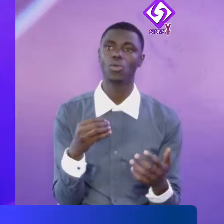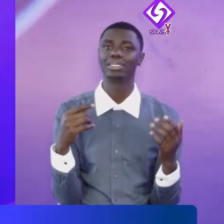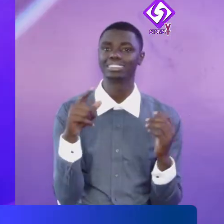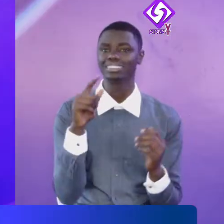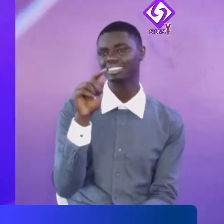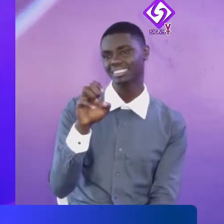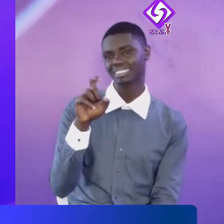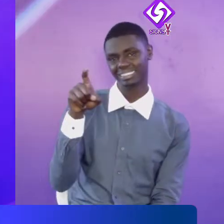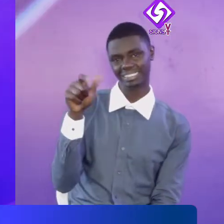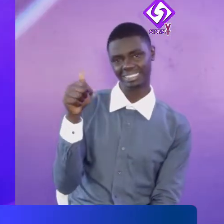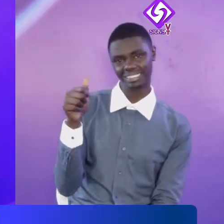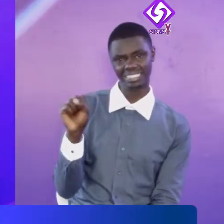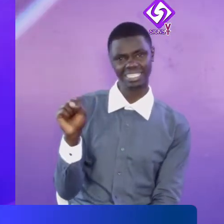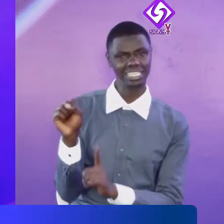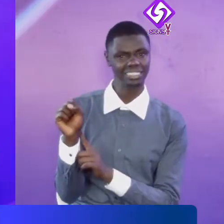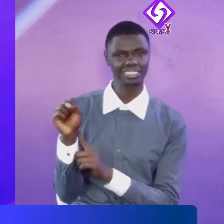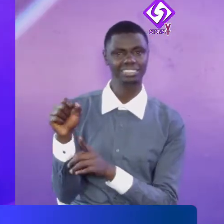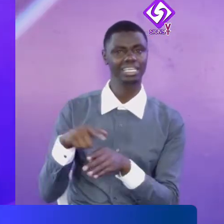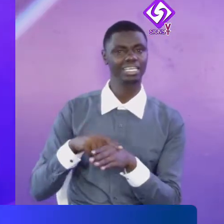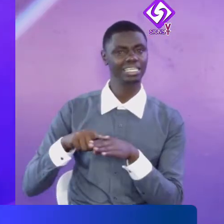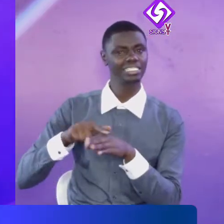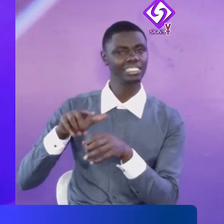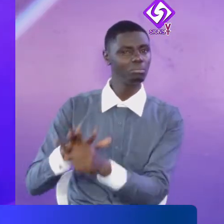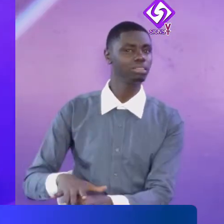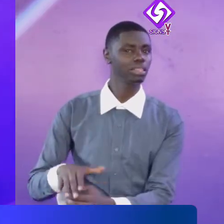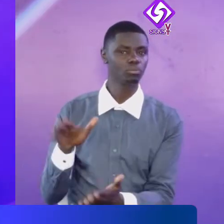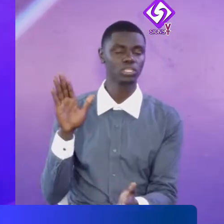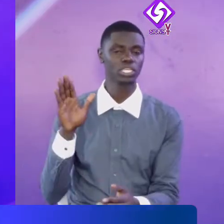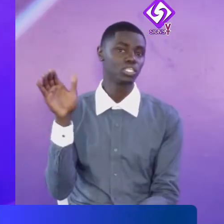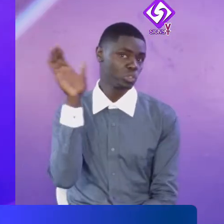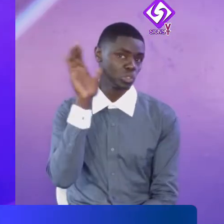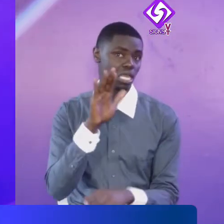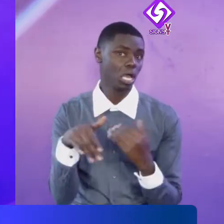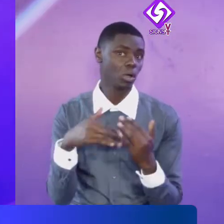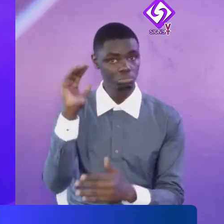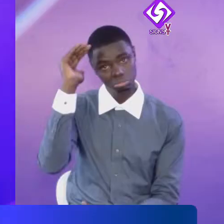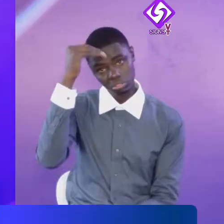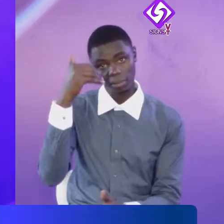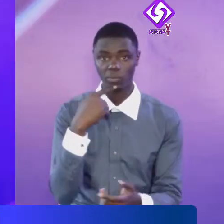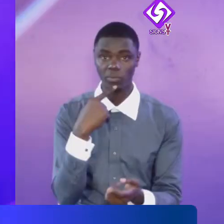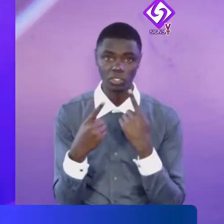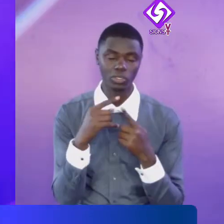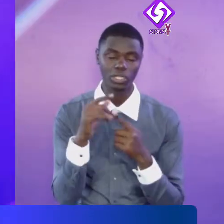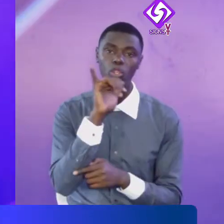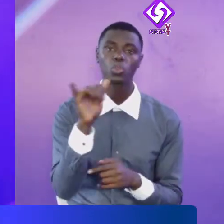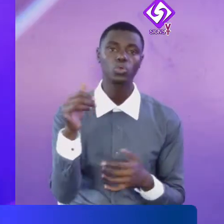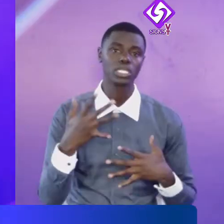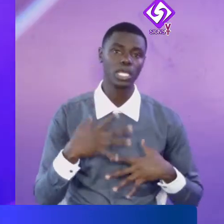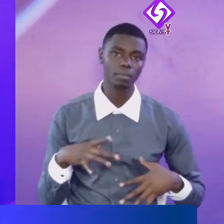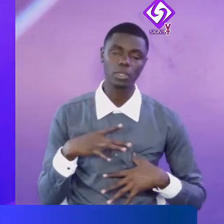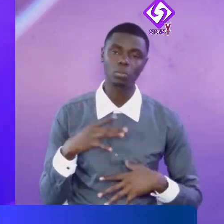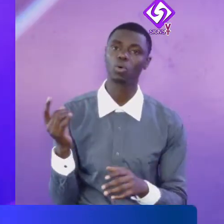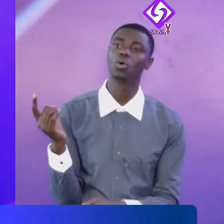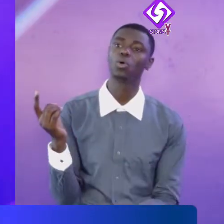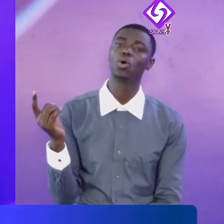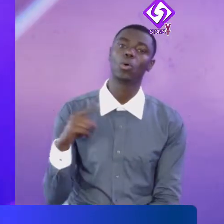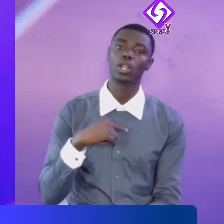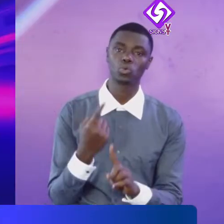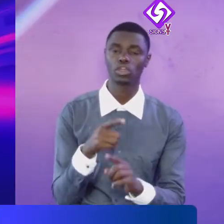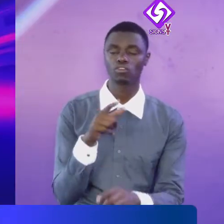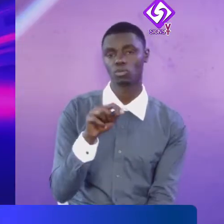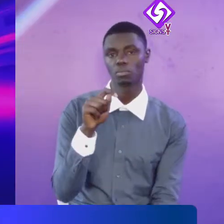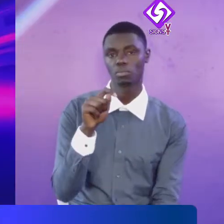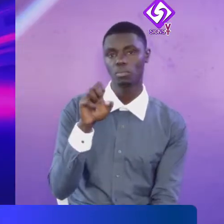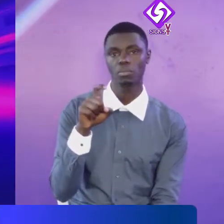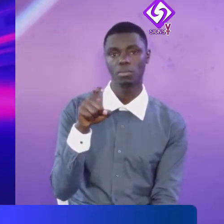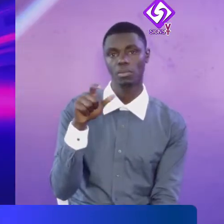side, there is more racism. You hear how Trump talks, isn't it? That is now the people coming from the side of Texas. How George